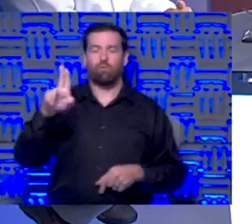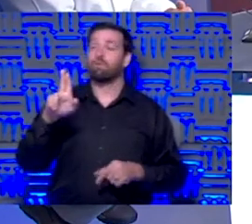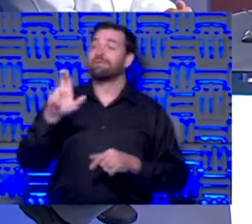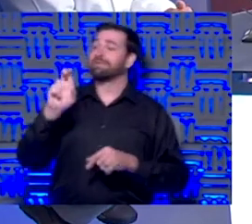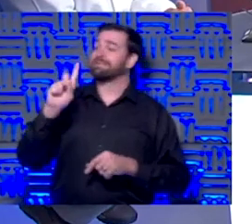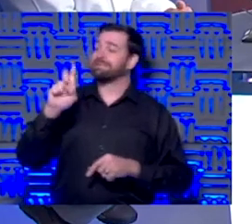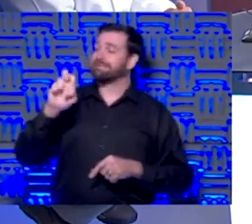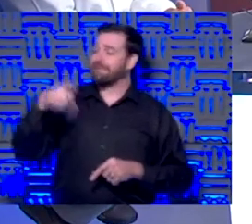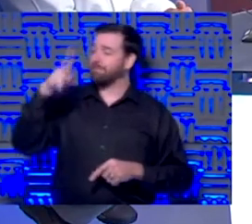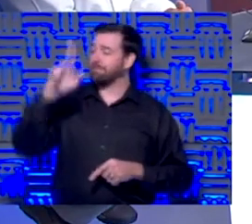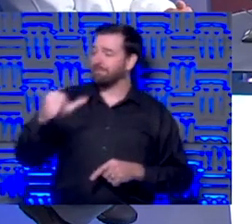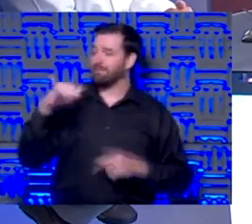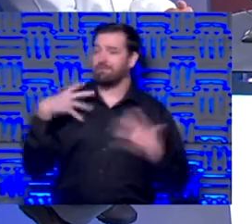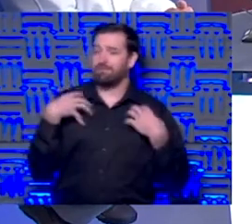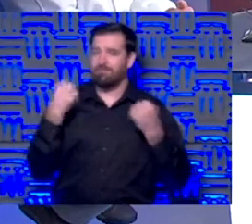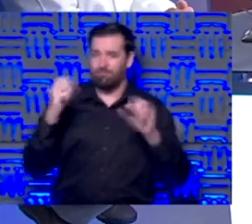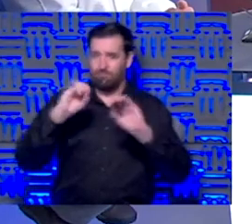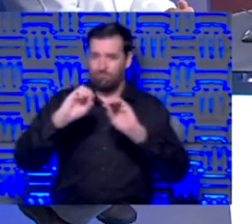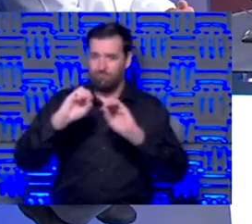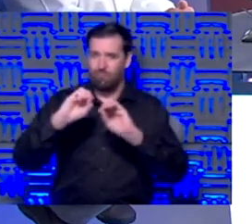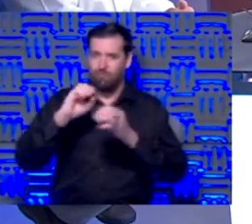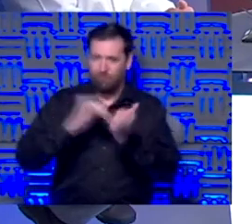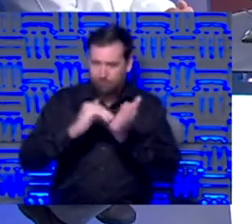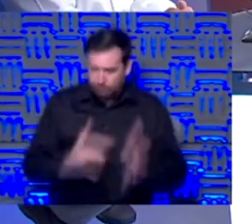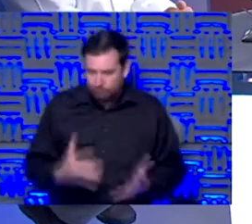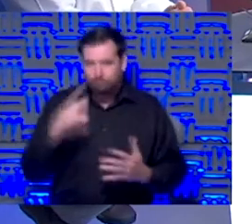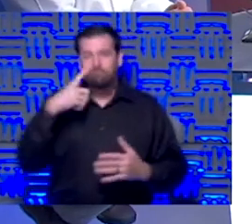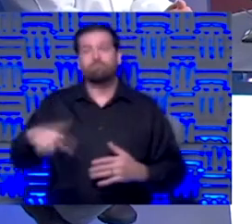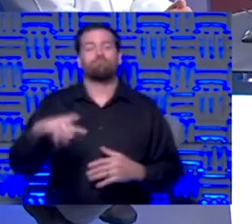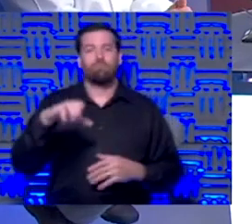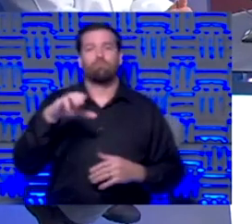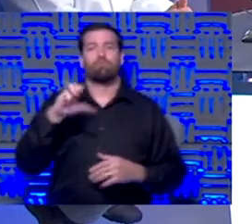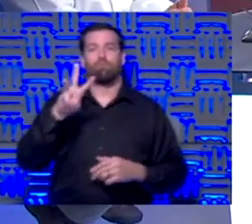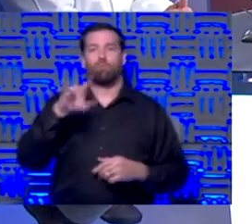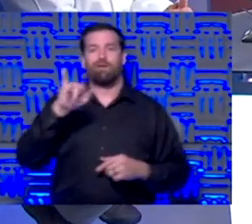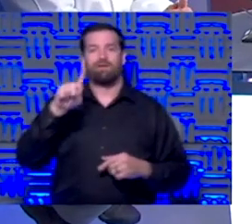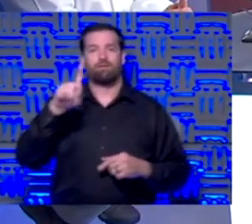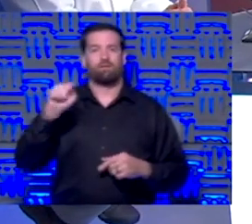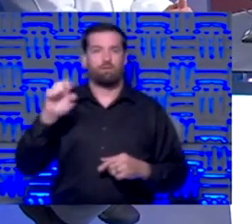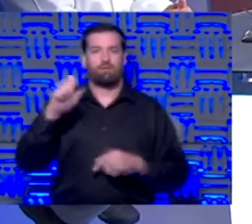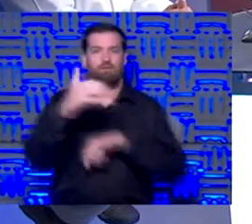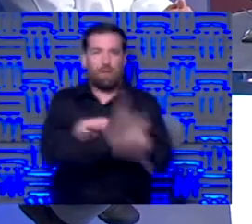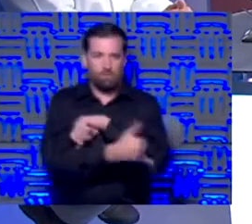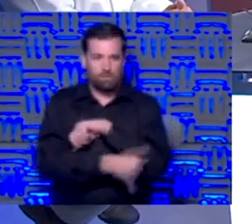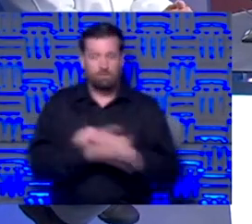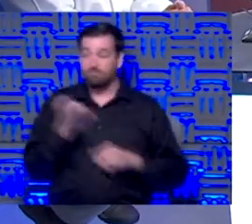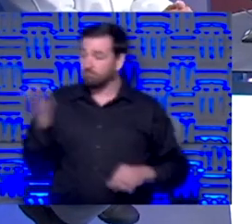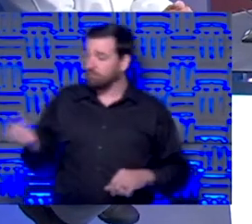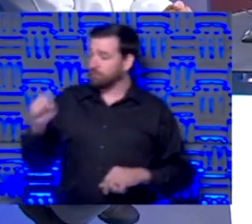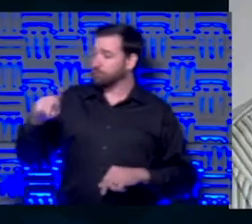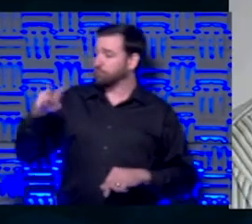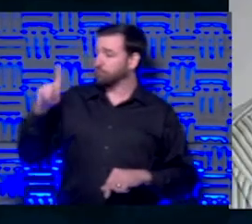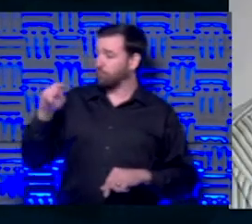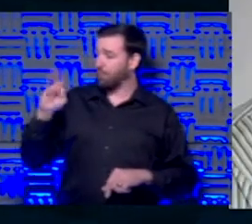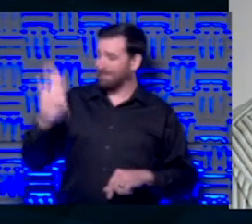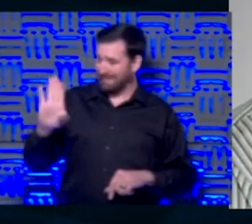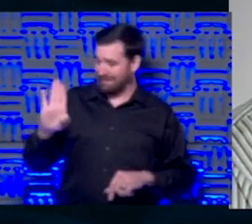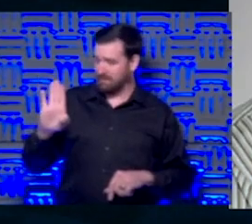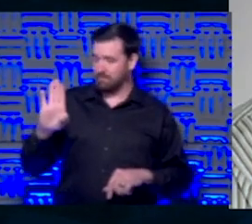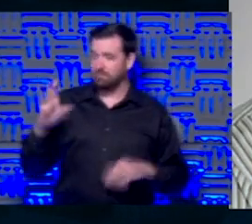deputy health officer for Wyandotte County. And joining us from Studio B is the health officer for Wyandotte